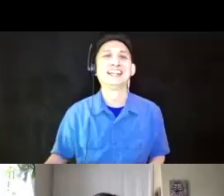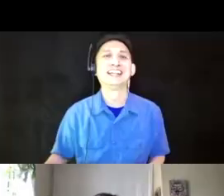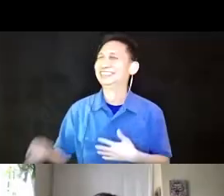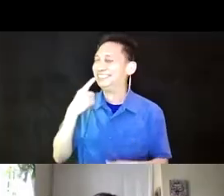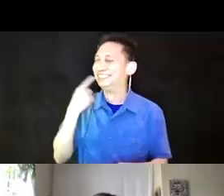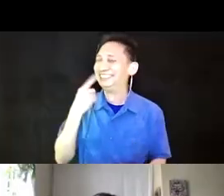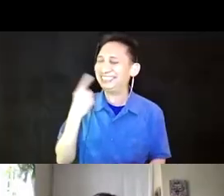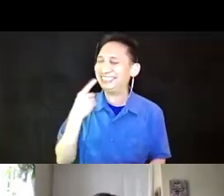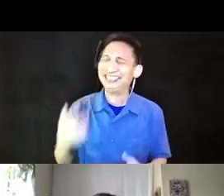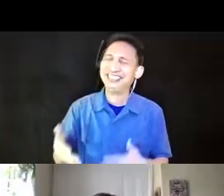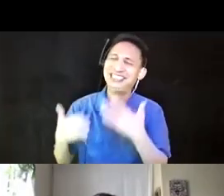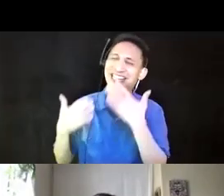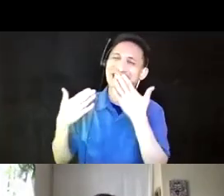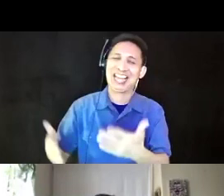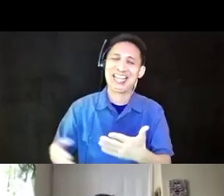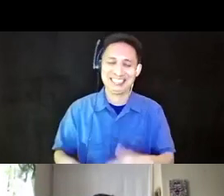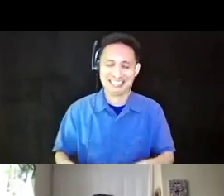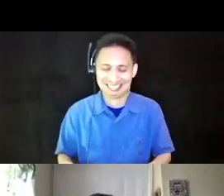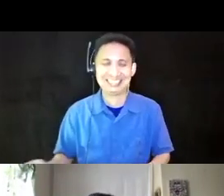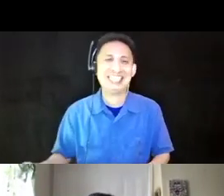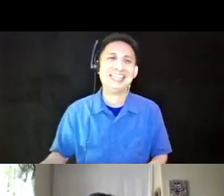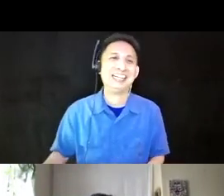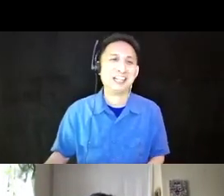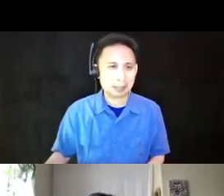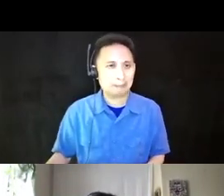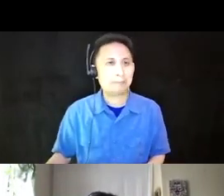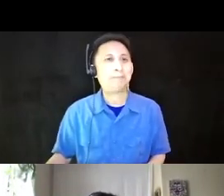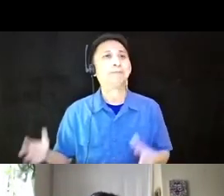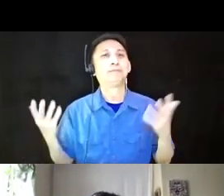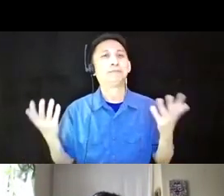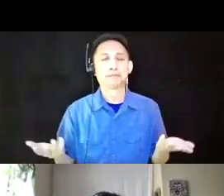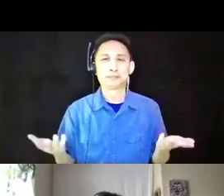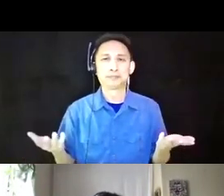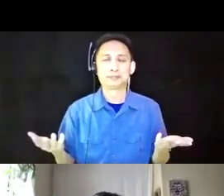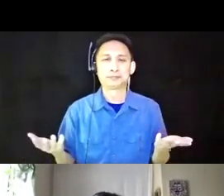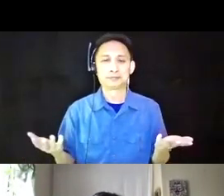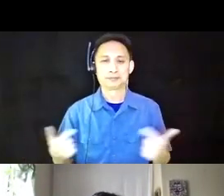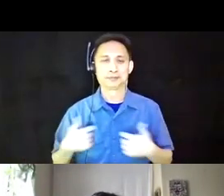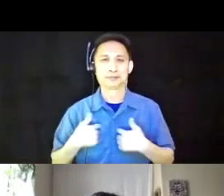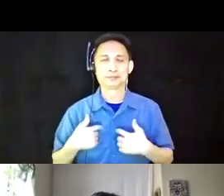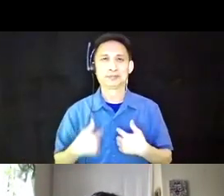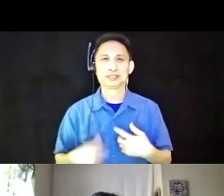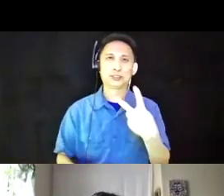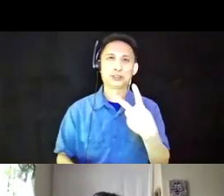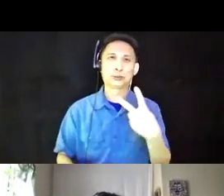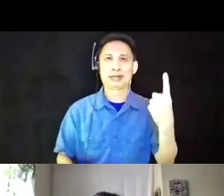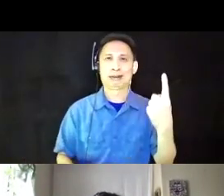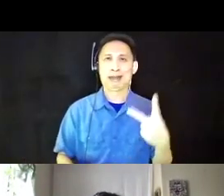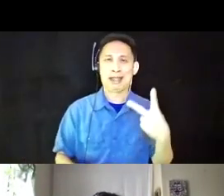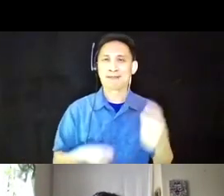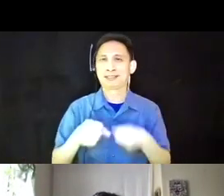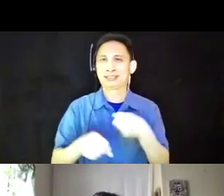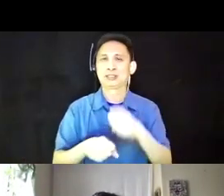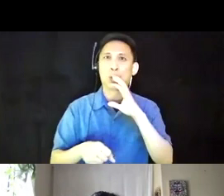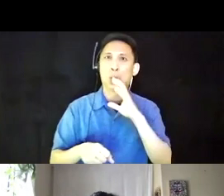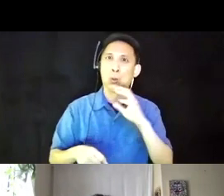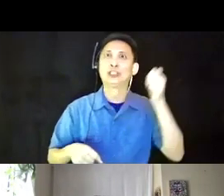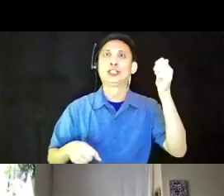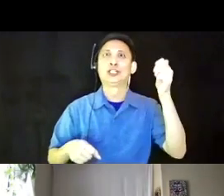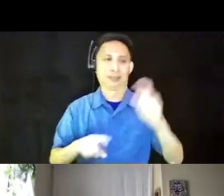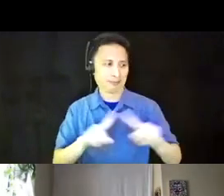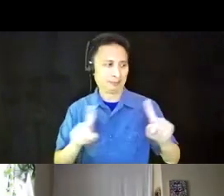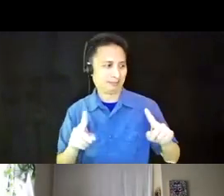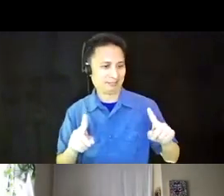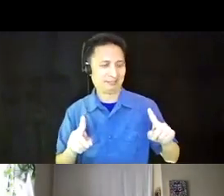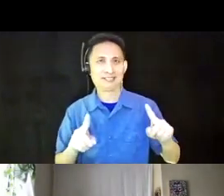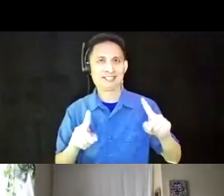Thanks, Singha. No. So I'm only 2.5 years older than Singha, but somehow in this 2.5 years,